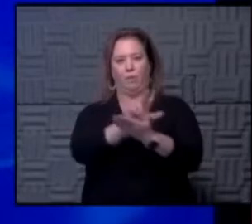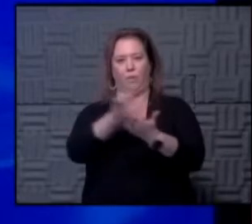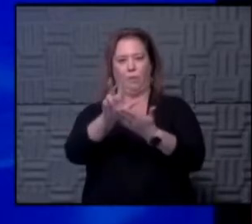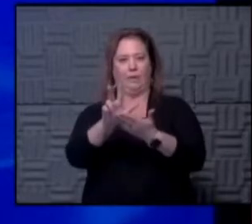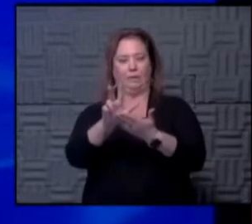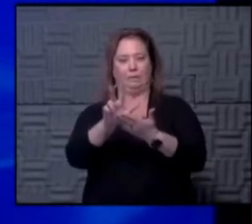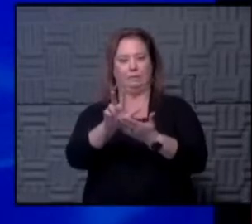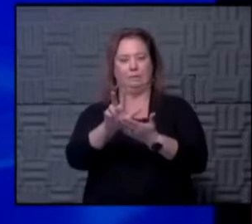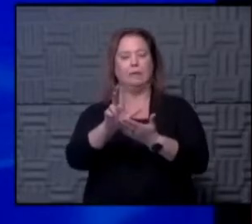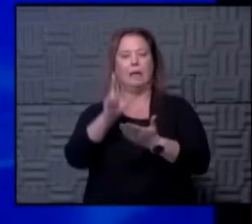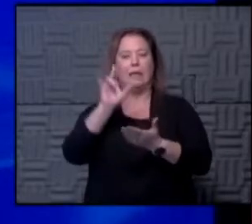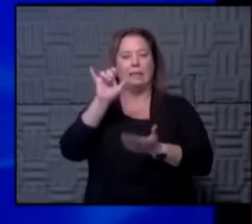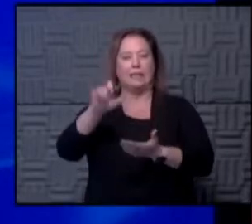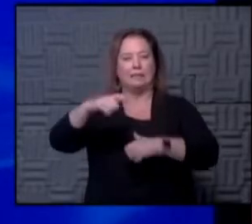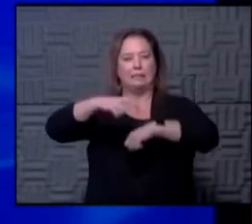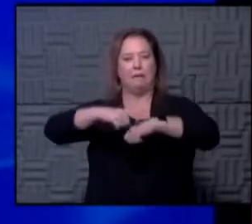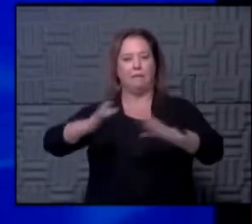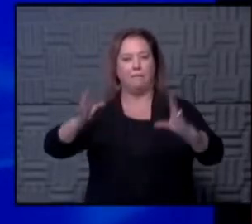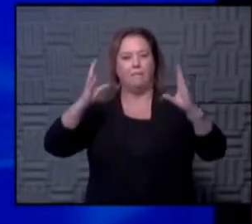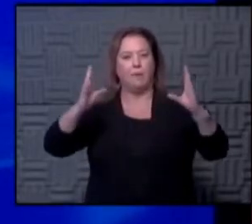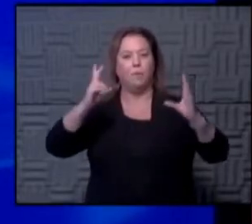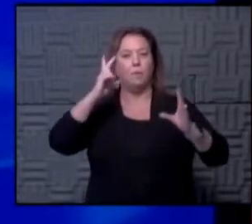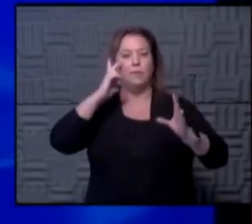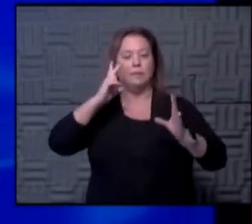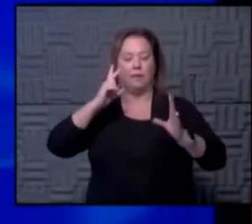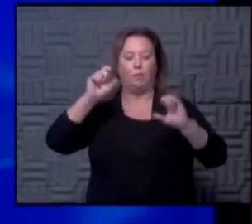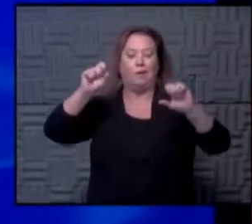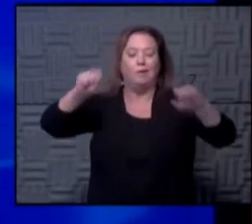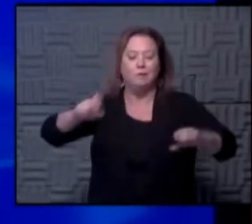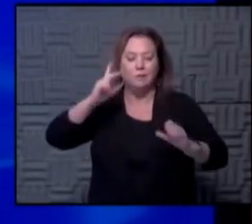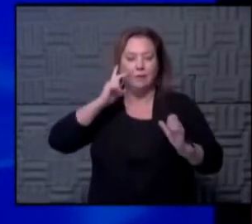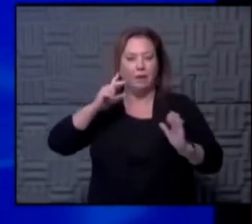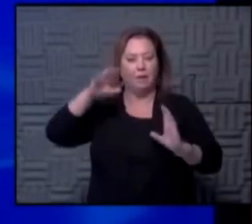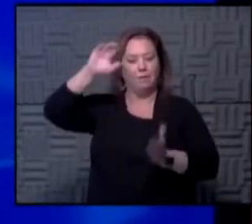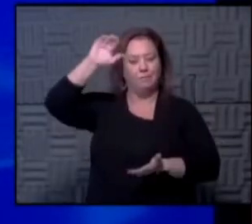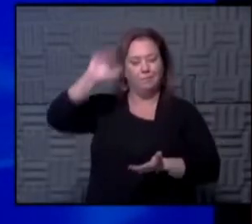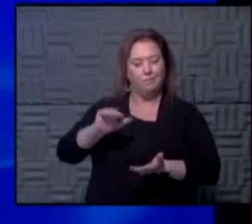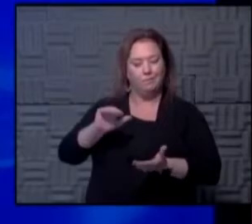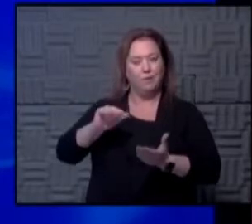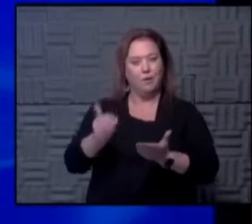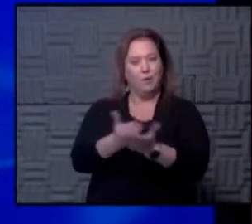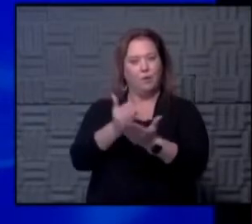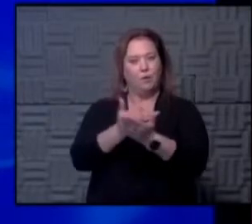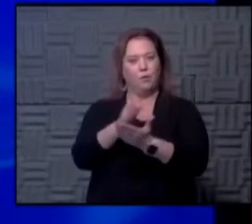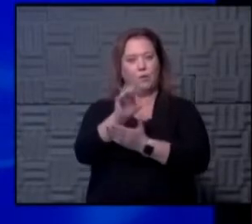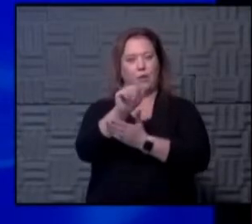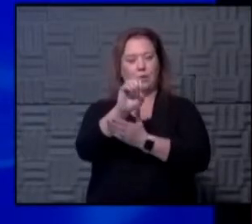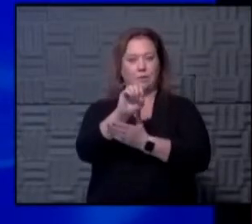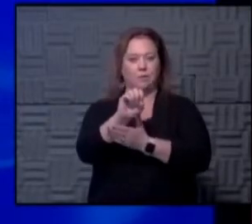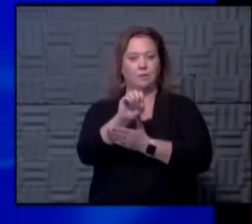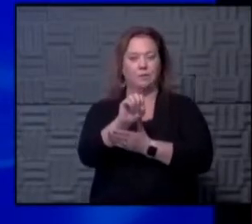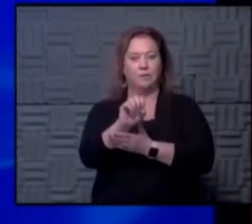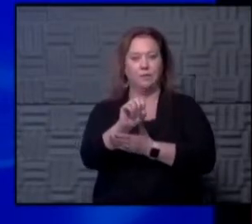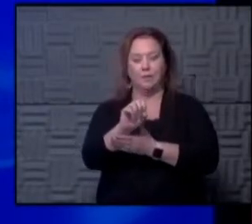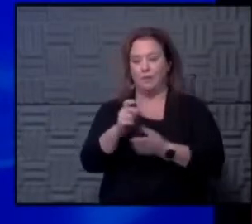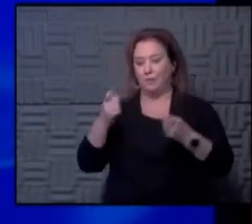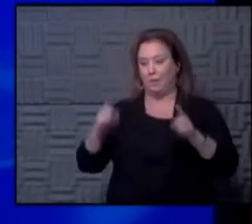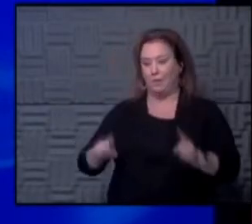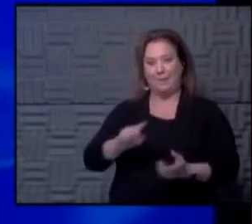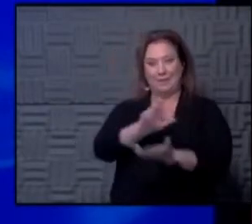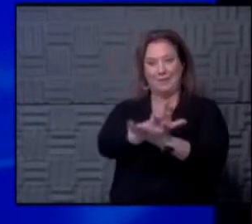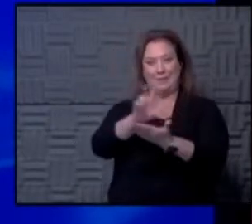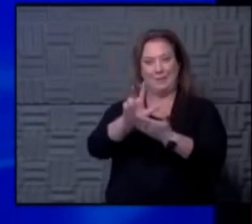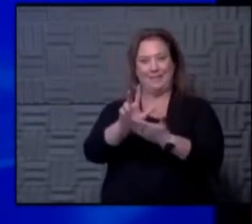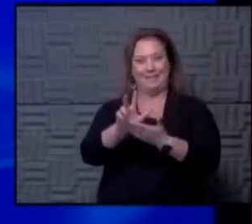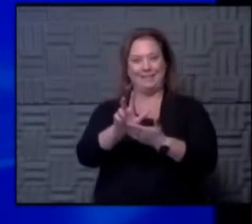to see a reduction in new cases. So a little while from now, and of course, what happens in the middle of that